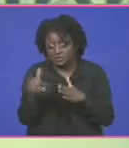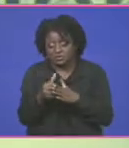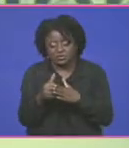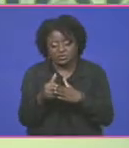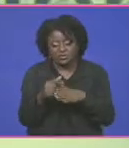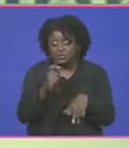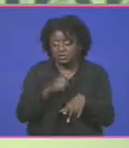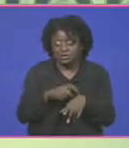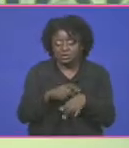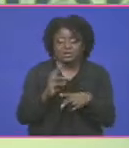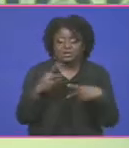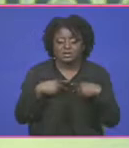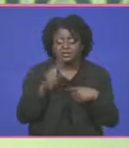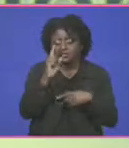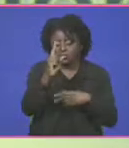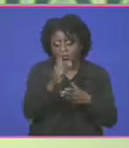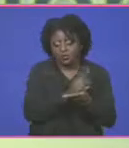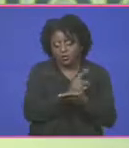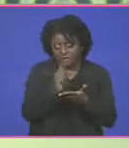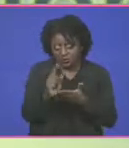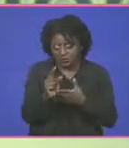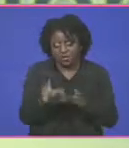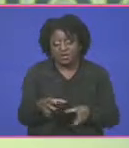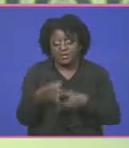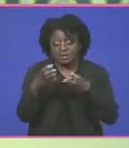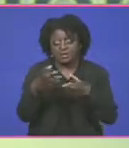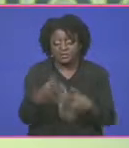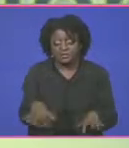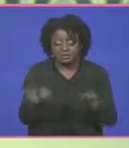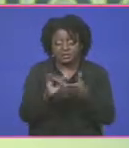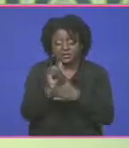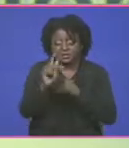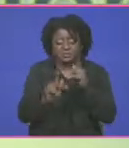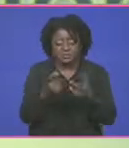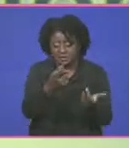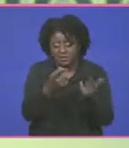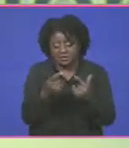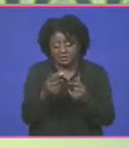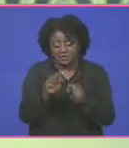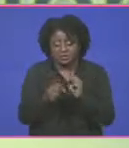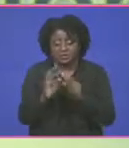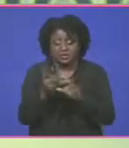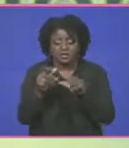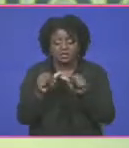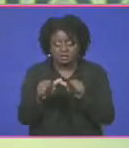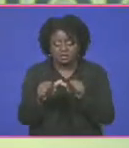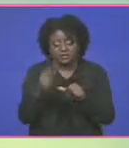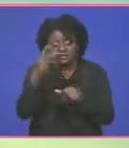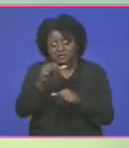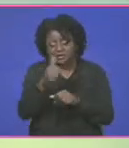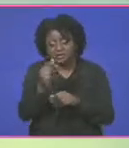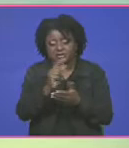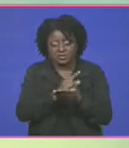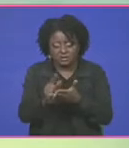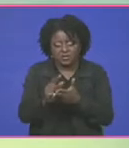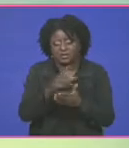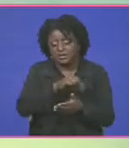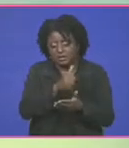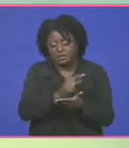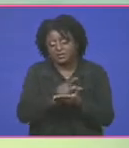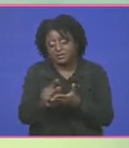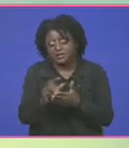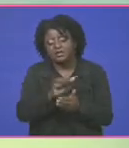we have a commitment of a week, but it's very important that people come out so that we can go on for another week and another week and another week.